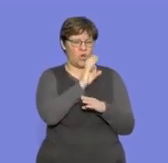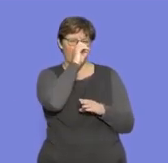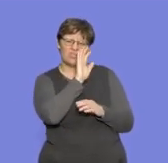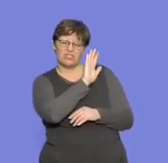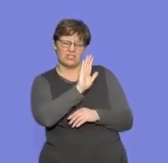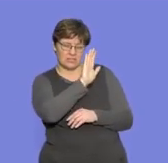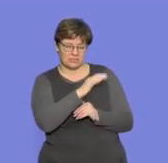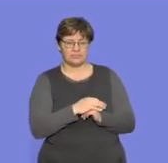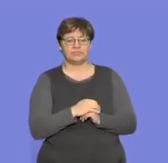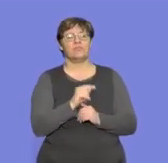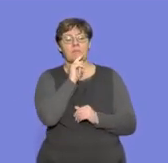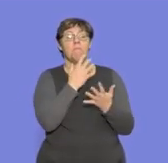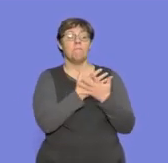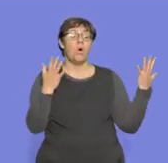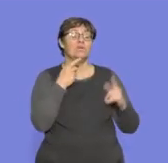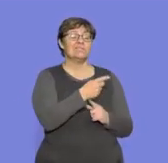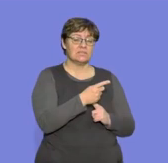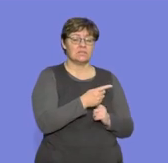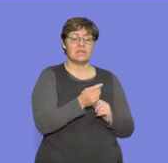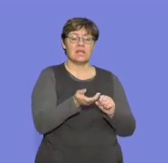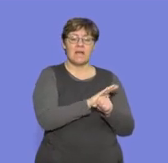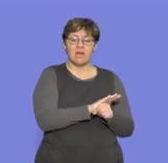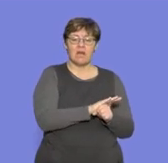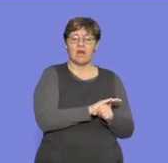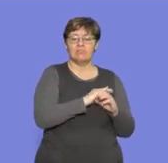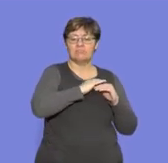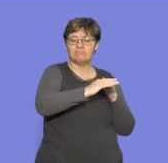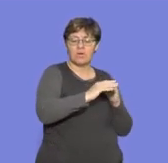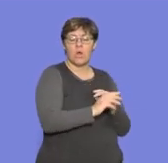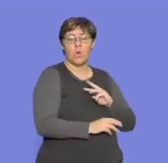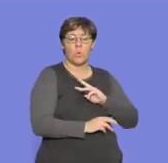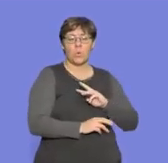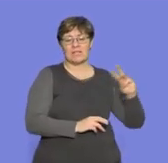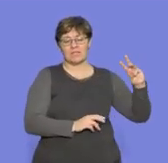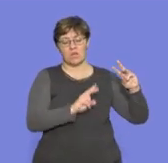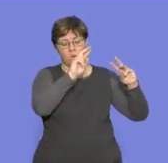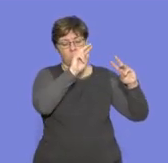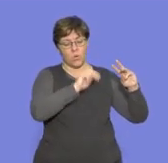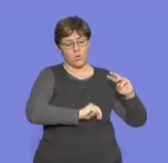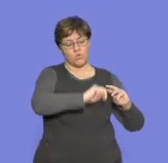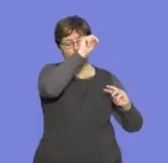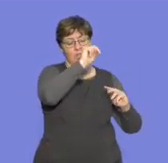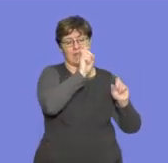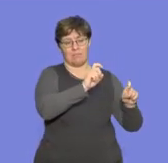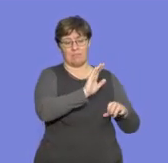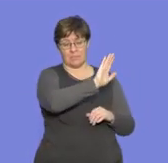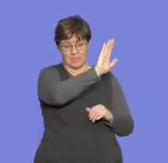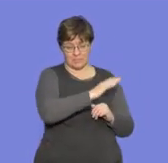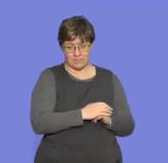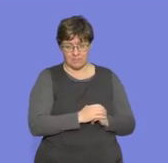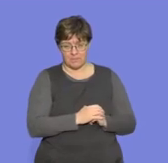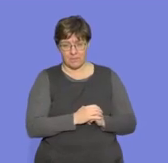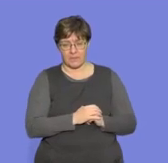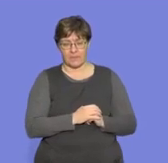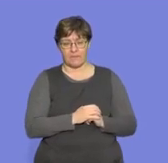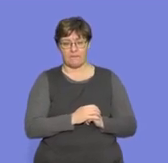of the central plateau regions of the Western and the Northern Cape provinces. So if you look at it, the Western and the